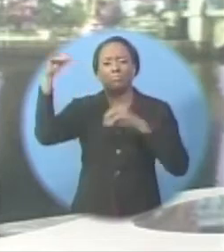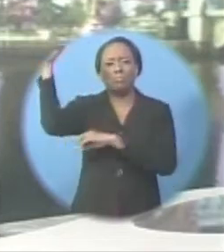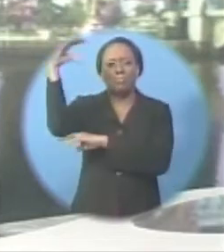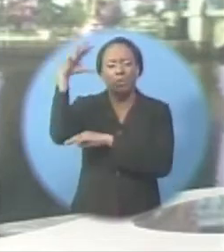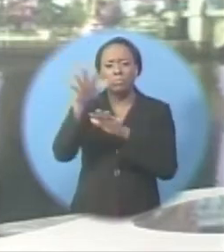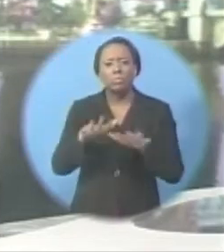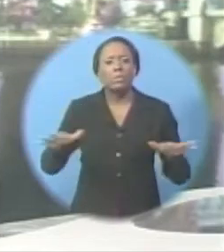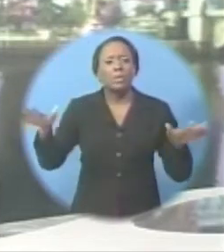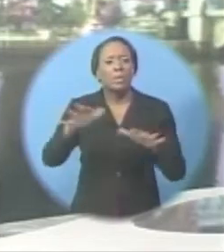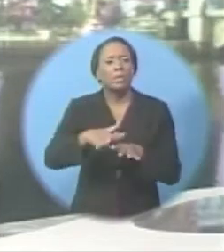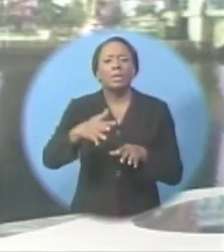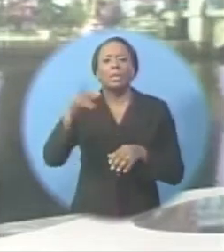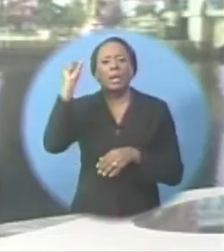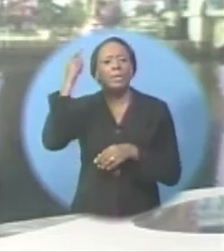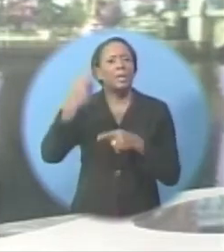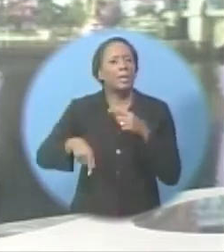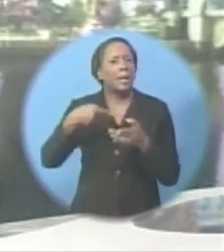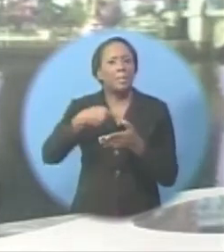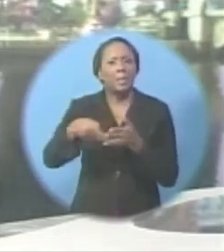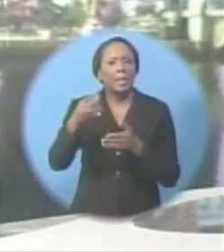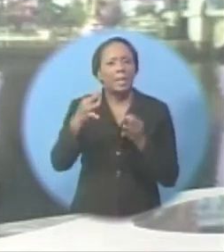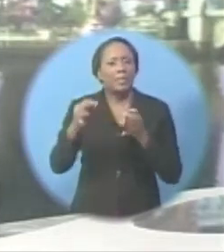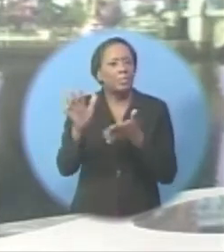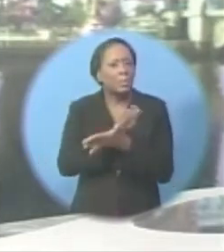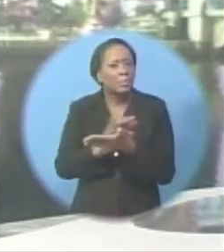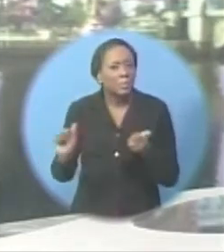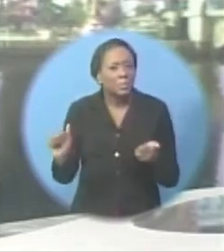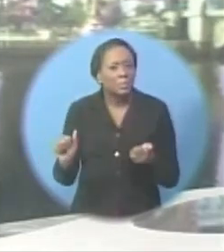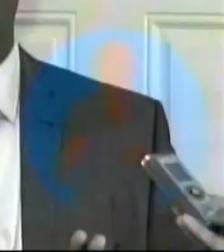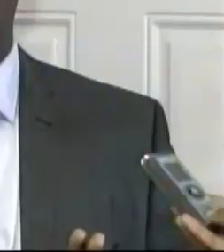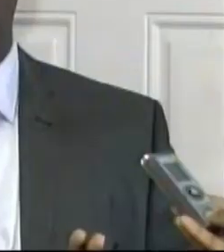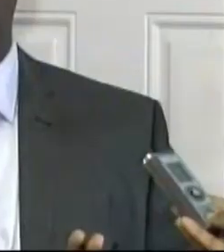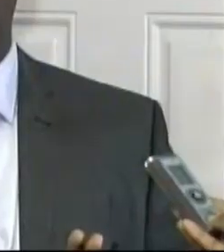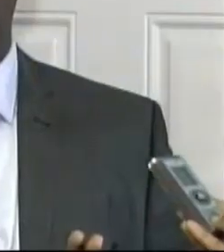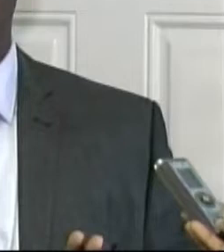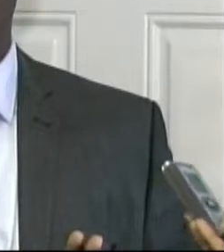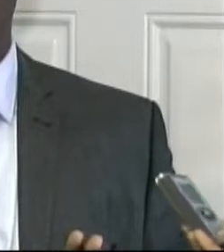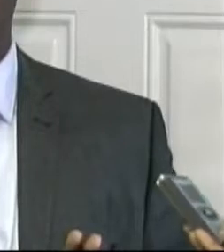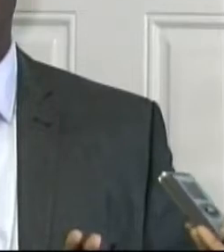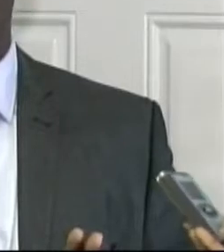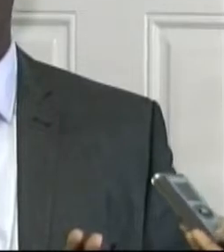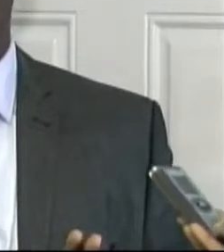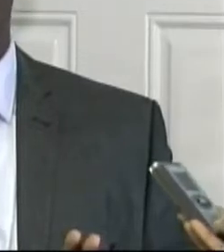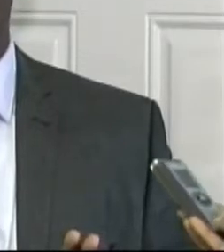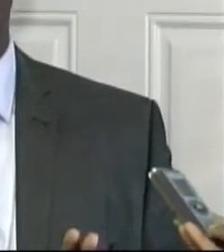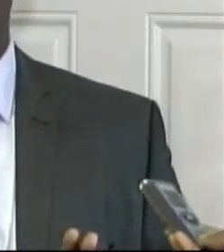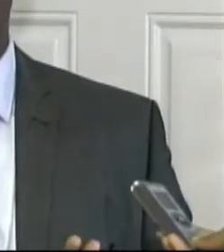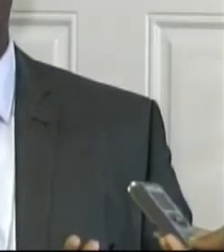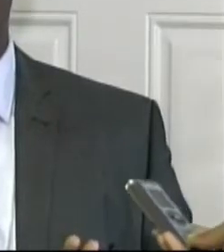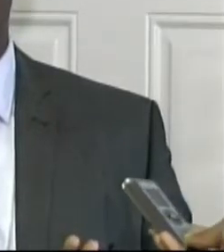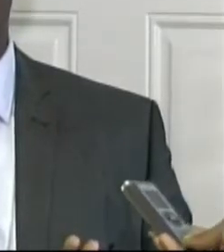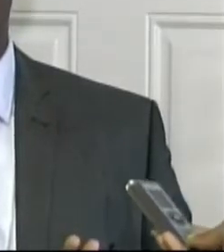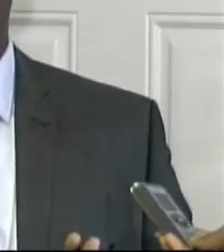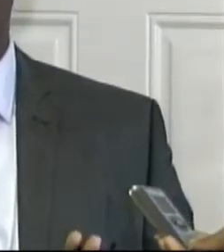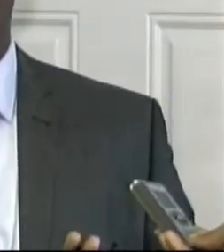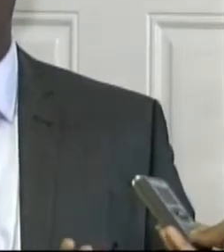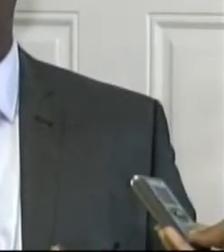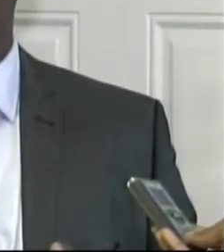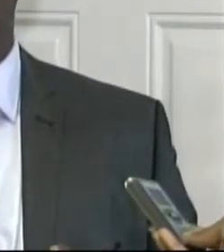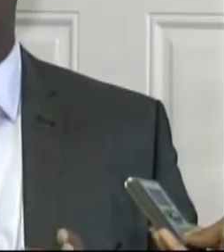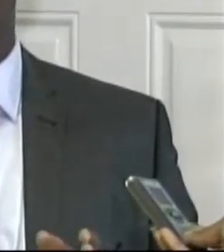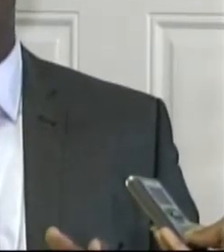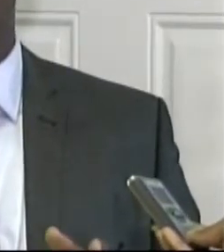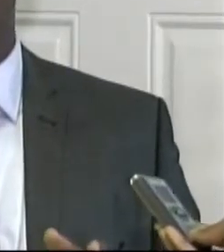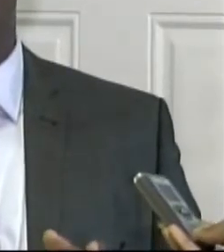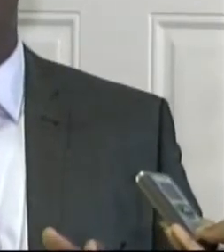be expected to foot the bill in such instances. Every car on the highway must have insurance, and